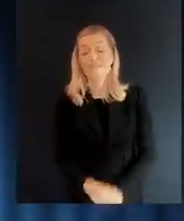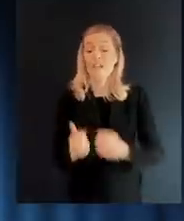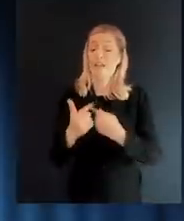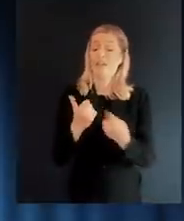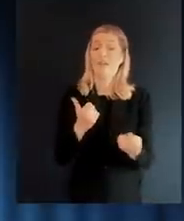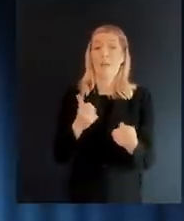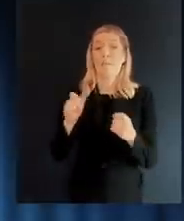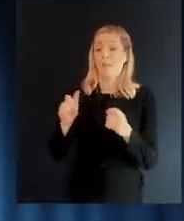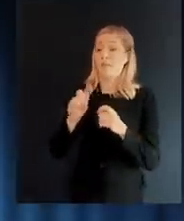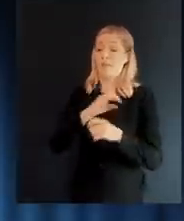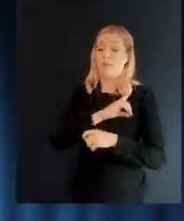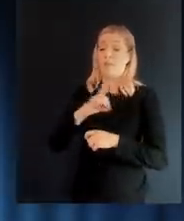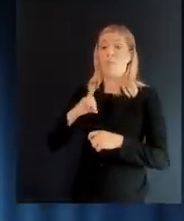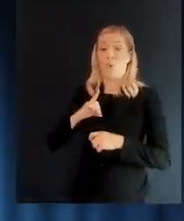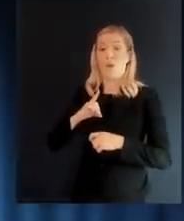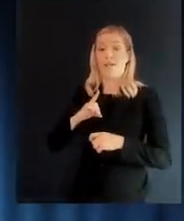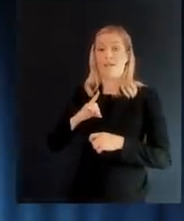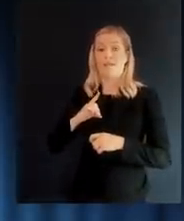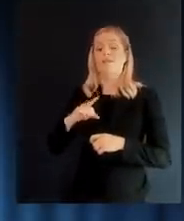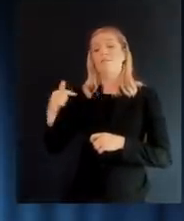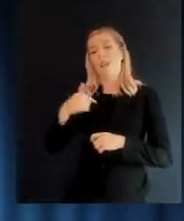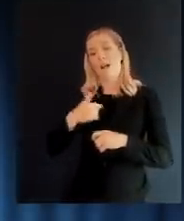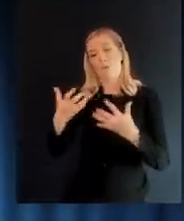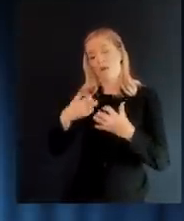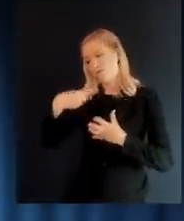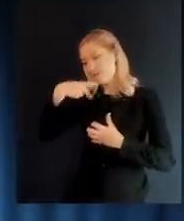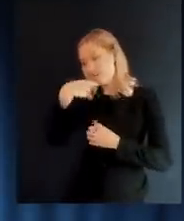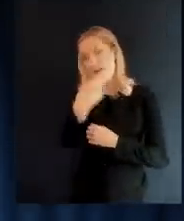trustees, congratulations, graduates.